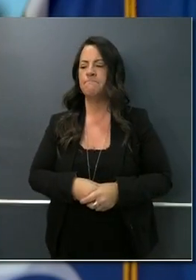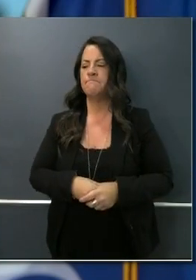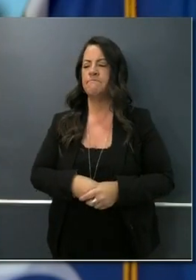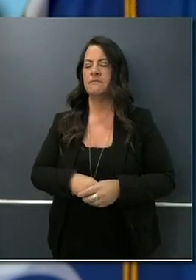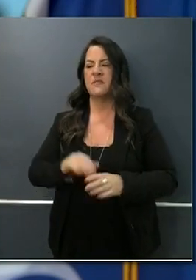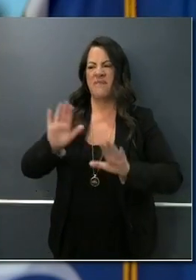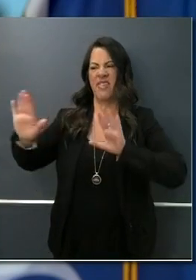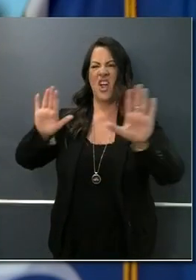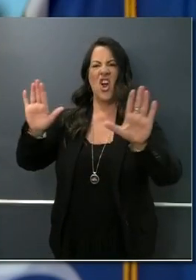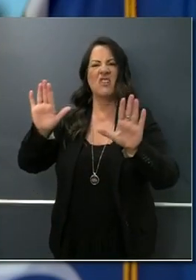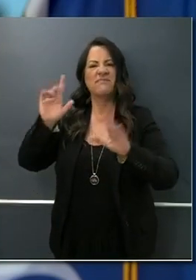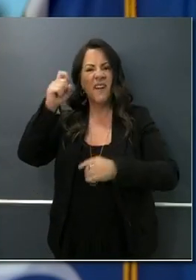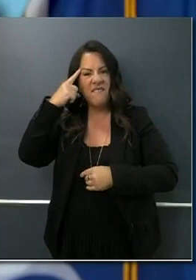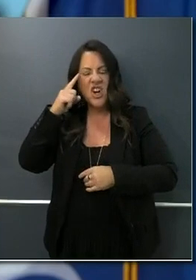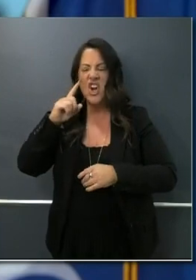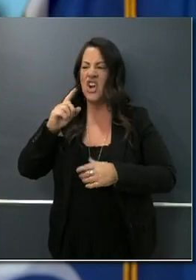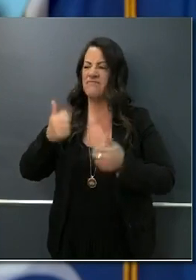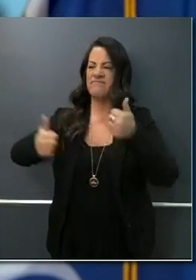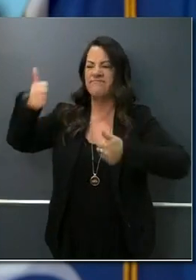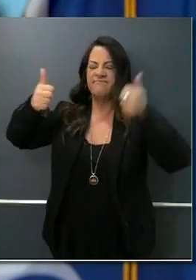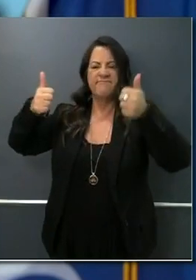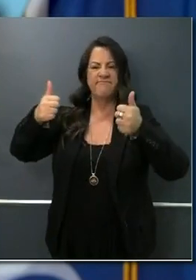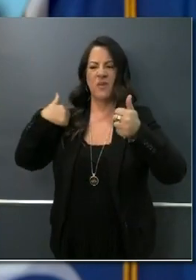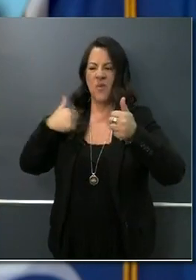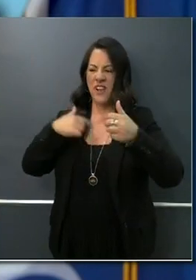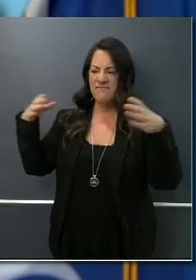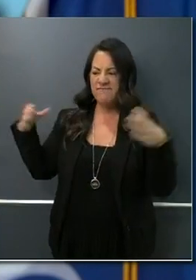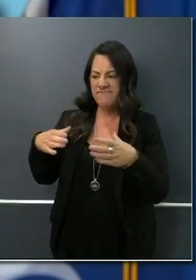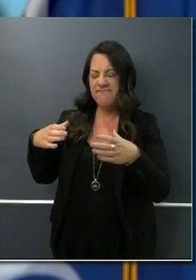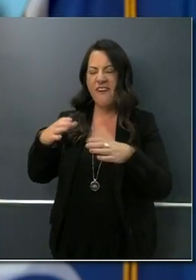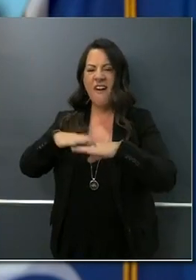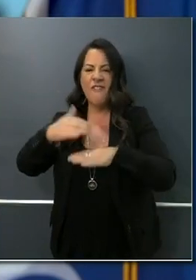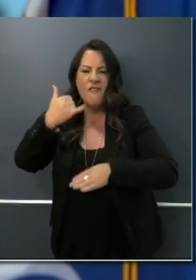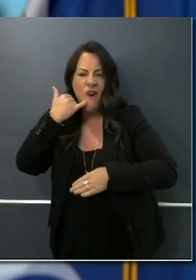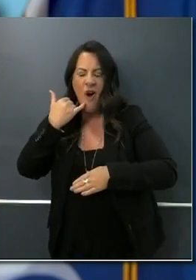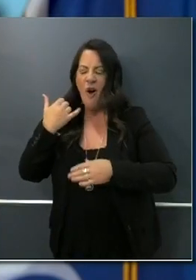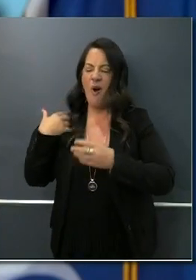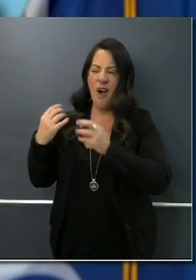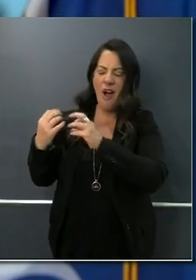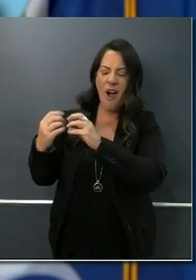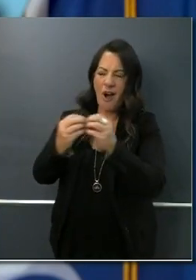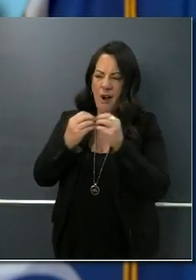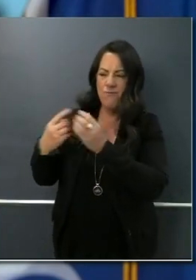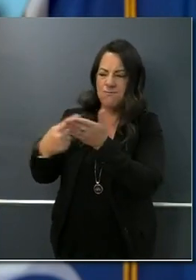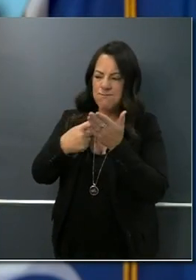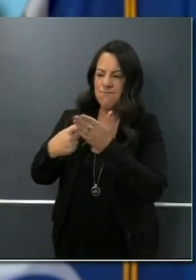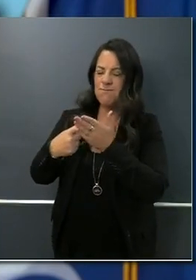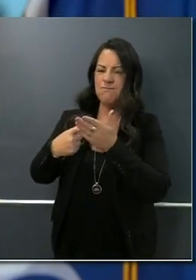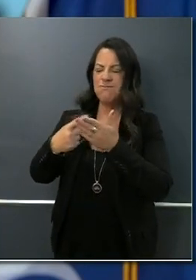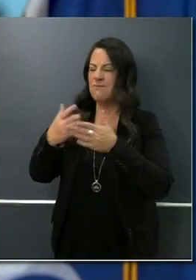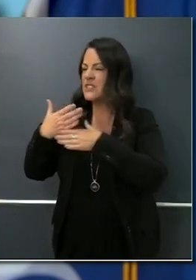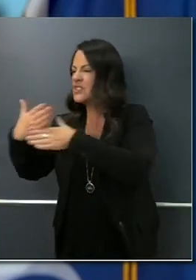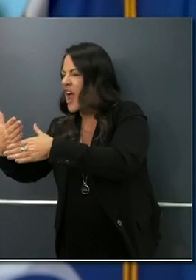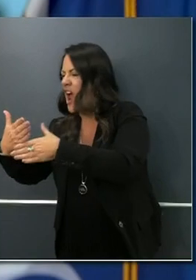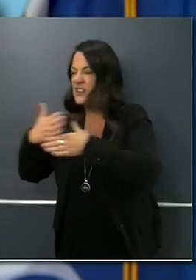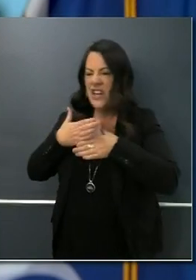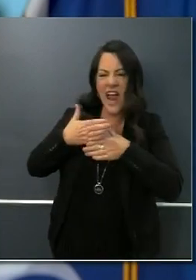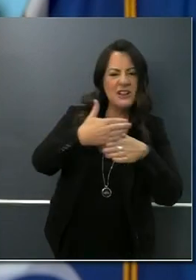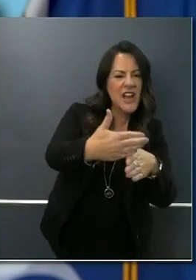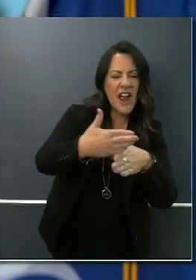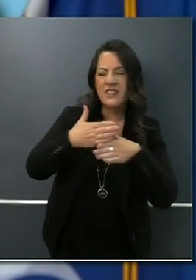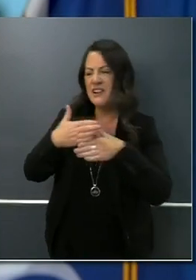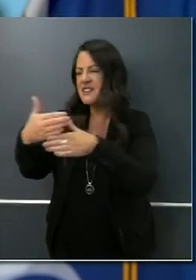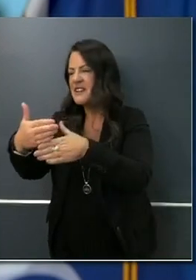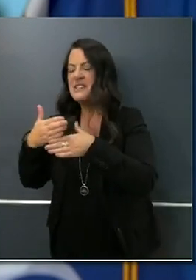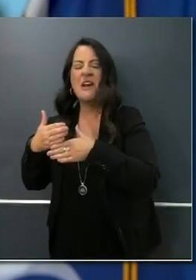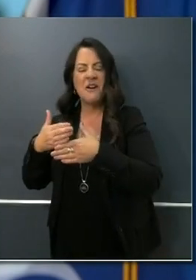all the governors get on the phone and are comparing and contrasting best practices in real time, are sharing data, sharing information.